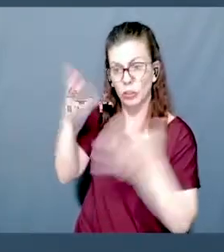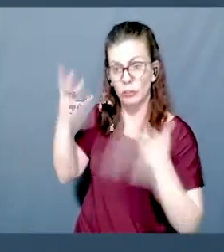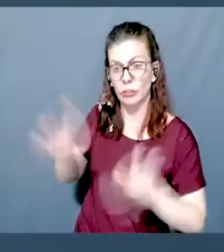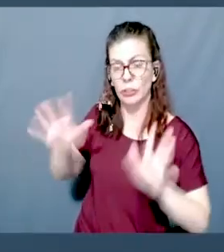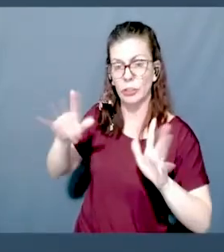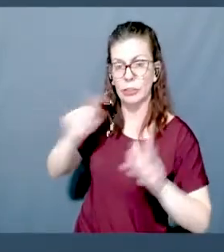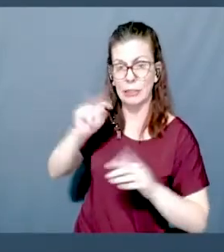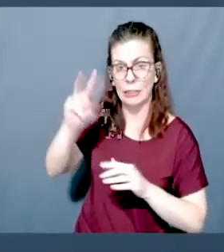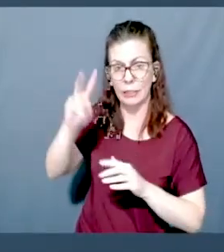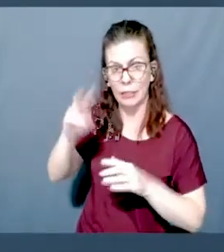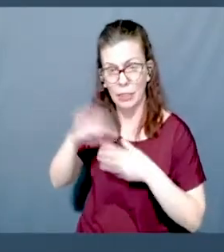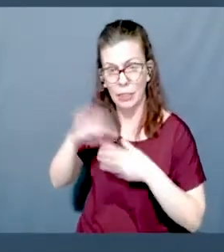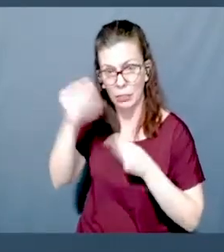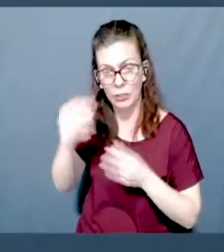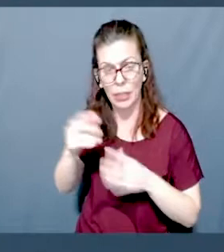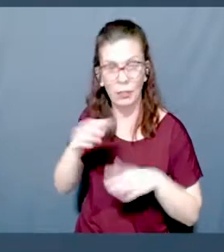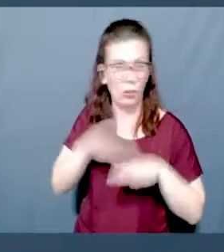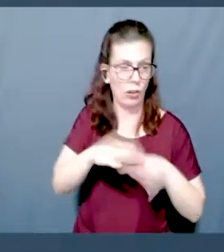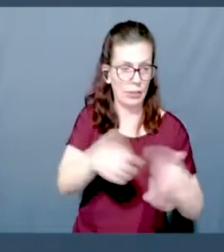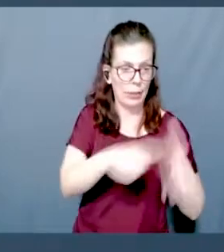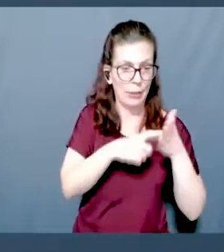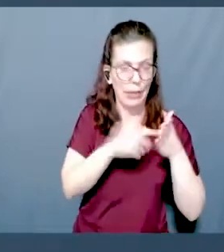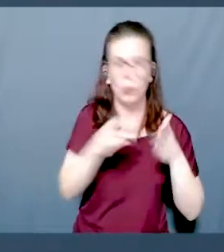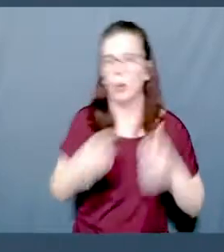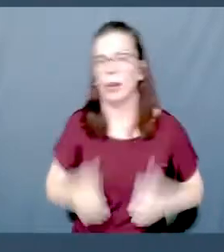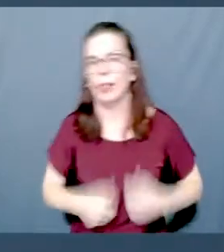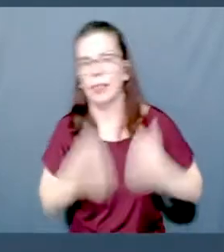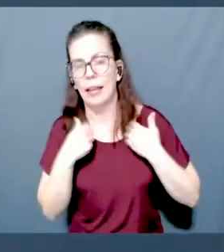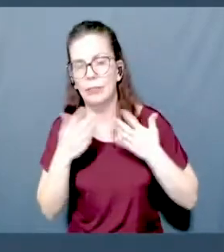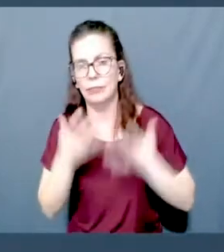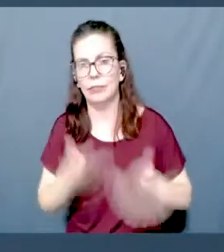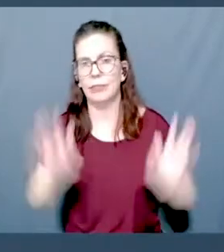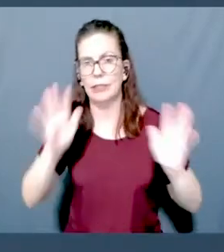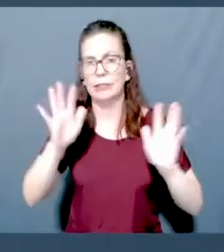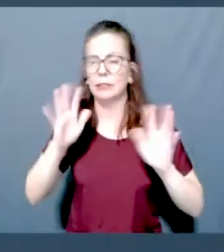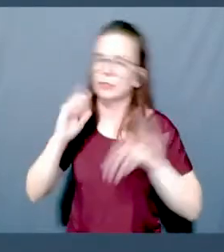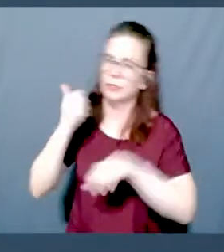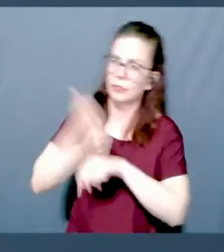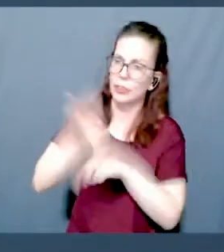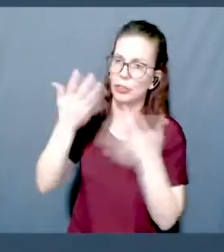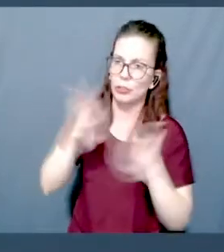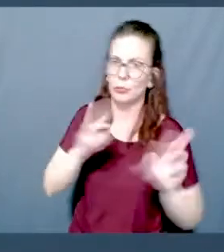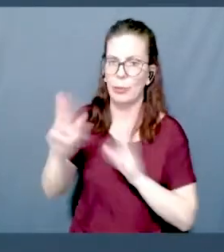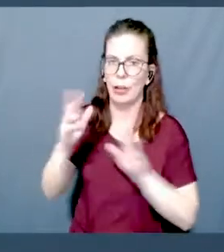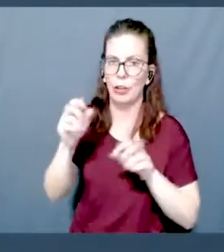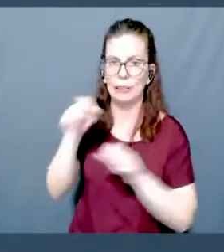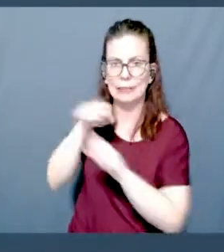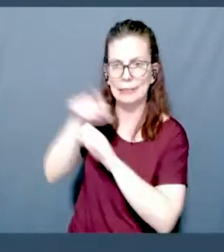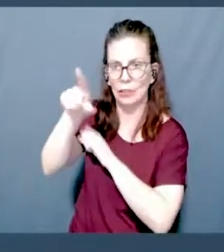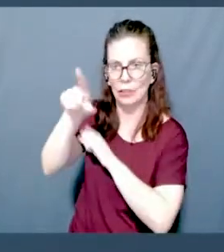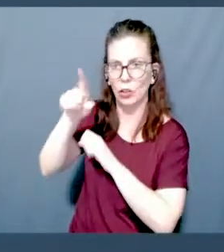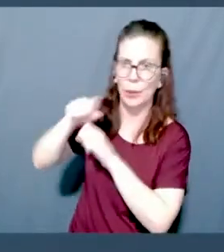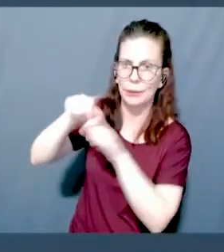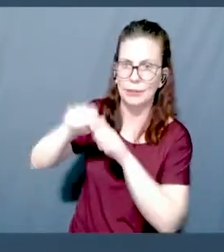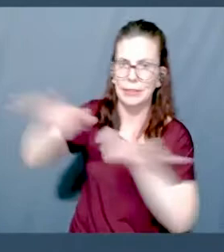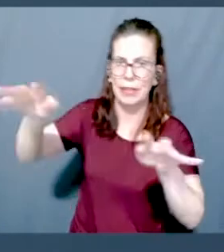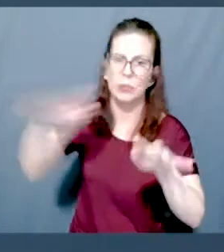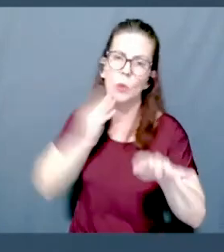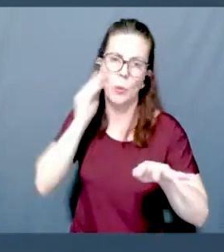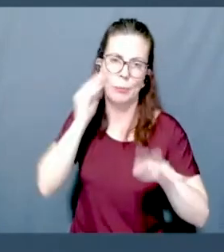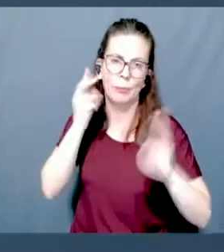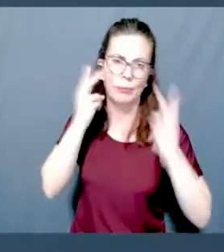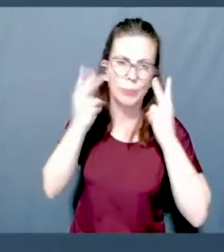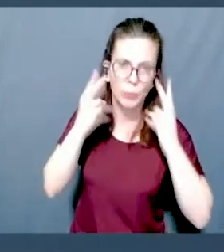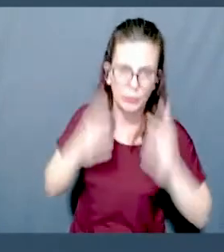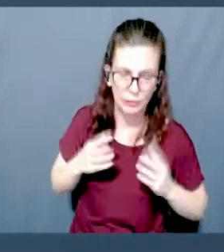live events that's a finished, prepared signal, distributing it out to viewers at home. But what we're seeing is, because